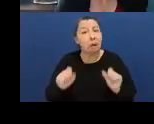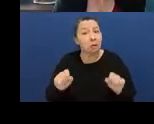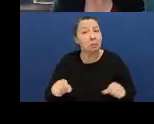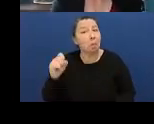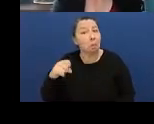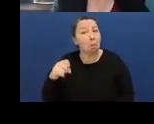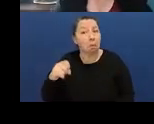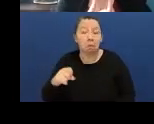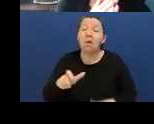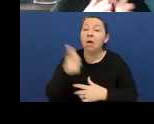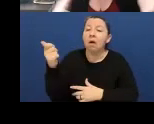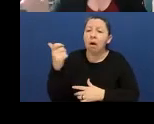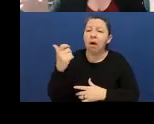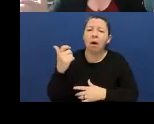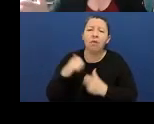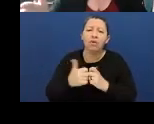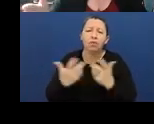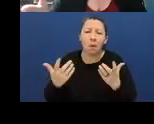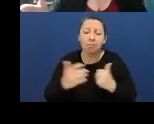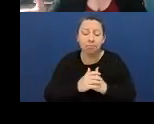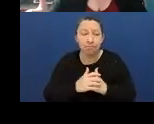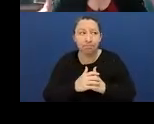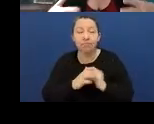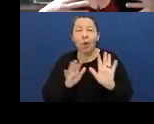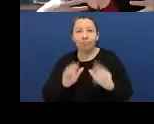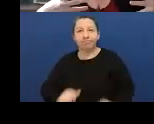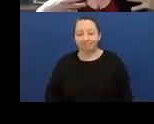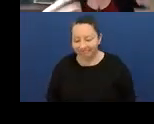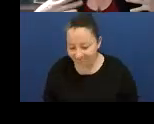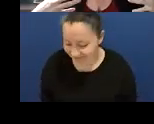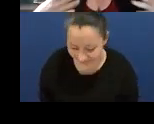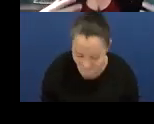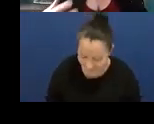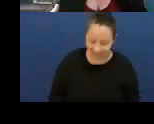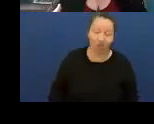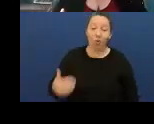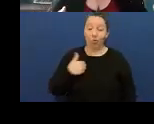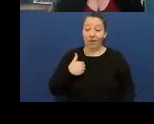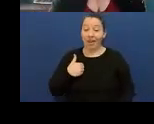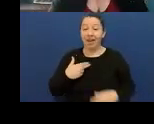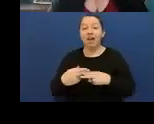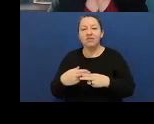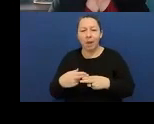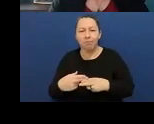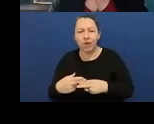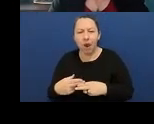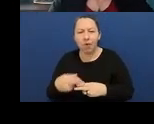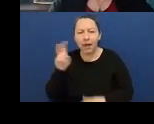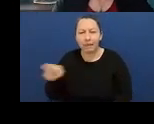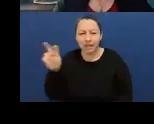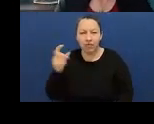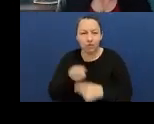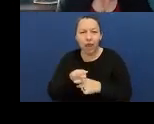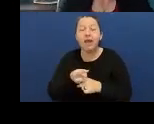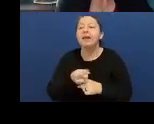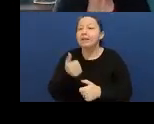the laborers, okay, so we have these temporary expeditions, right? Every expedition needs a different set of laborers. So